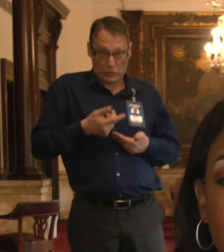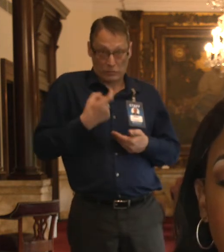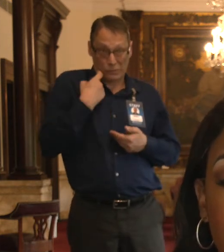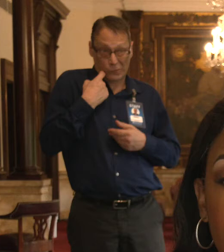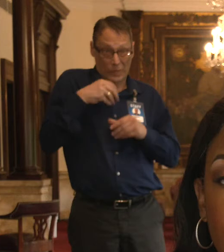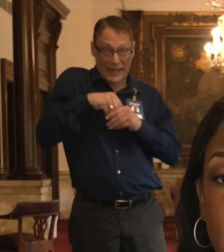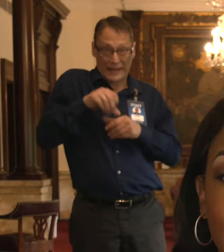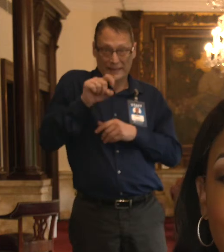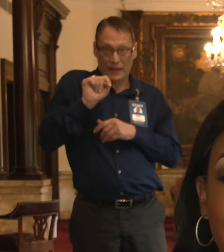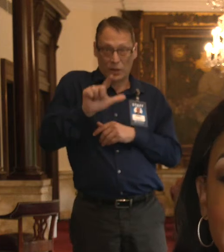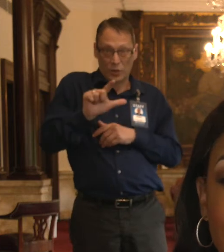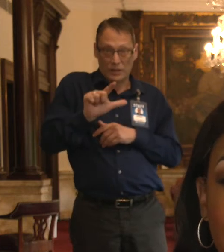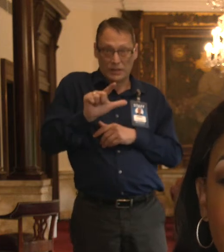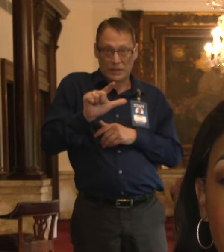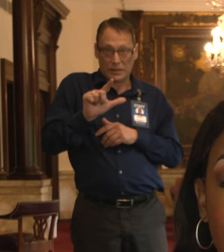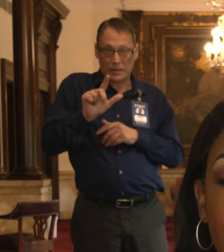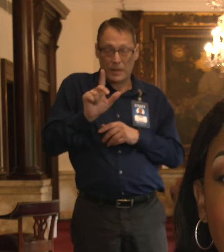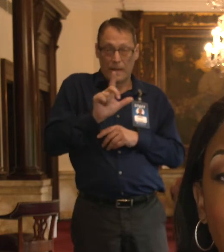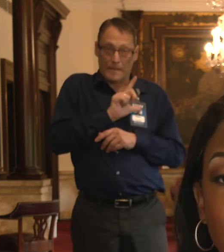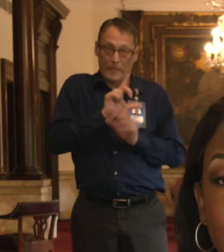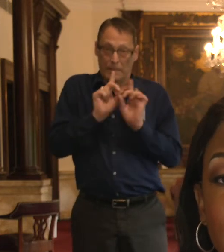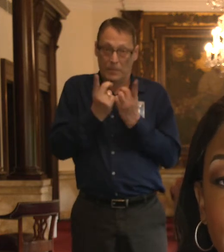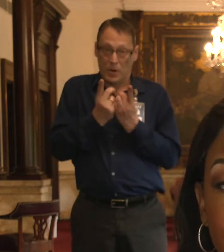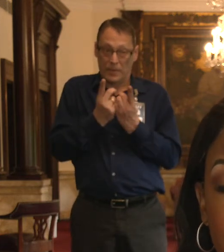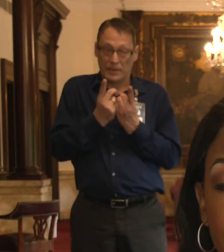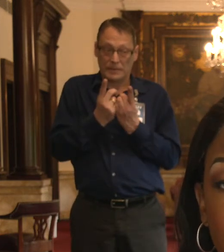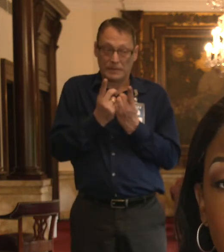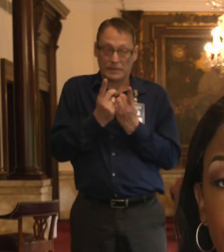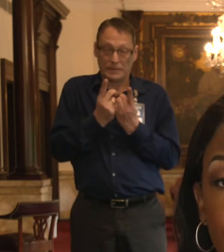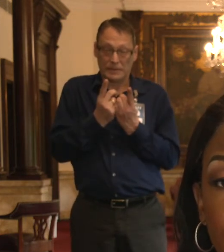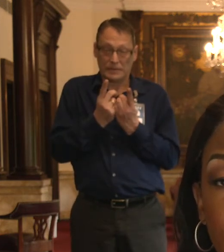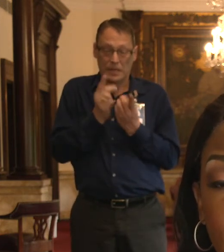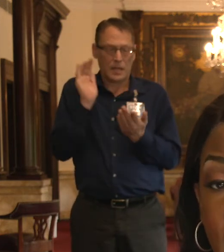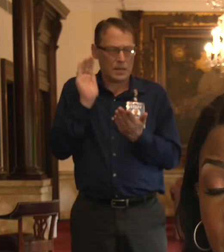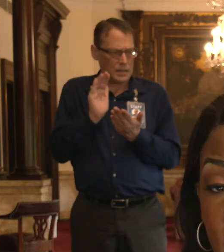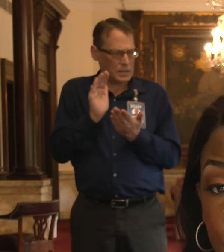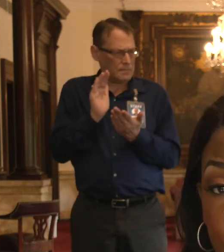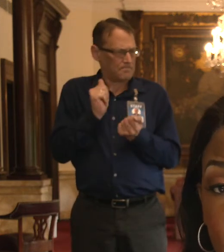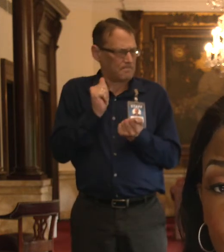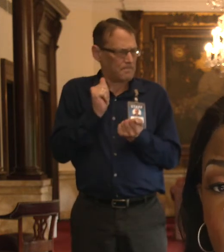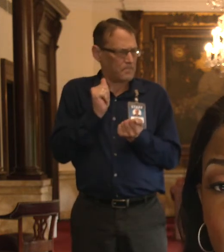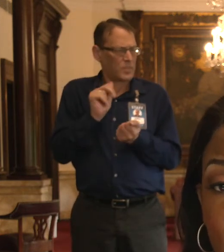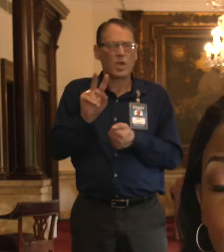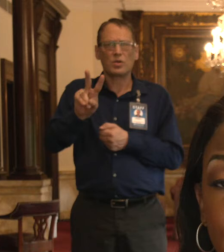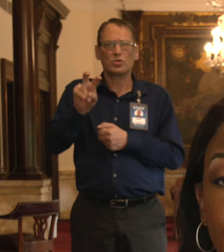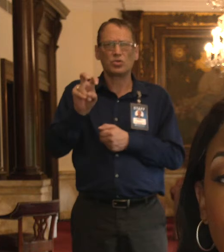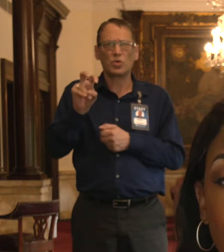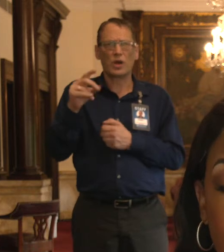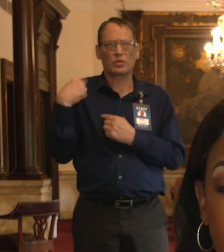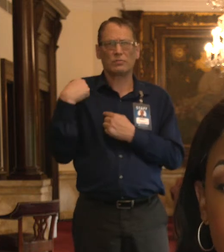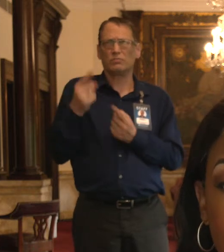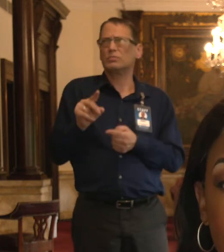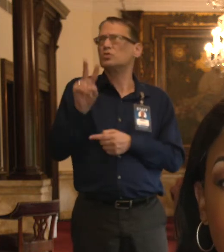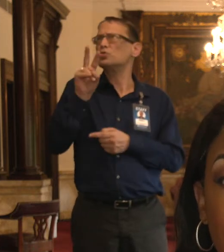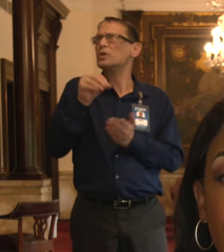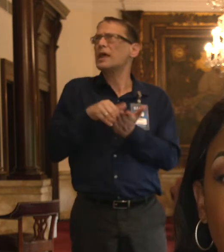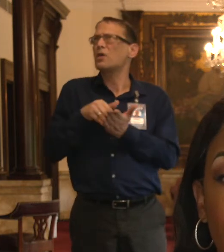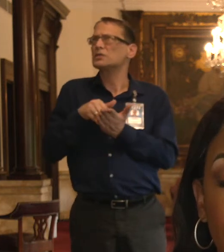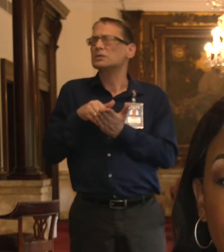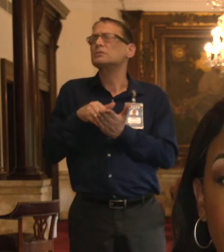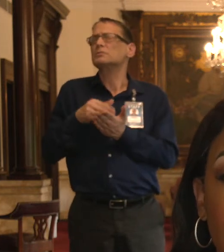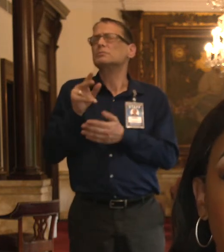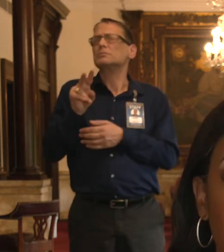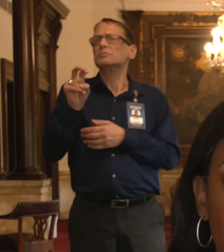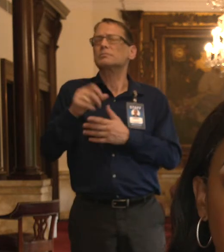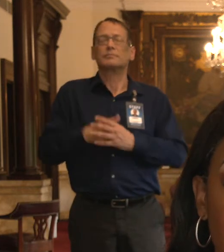St. Louis Police Department, they've actually decreased for about 200 since the year 2000.